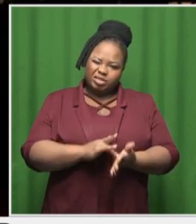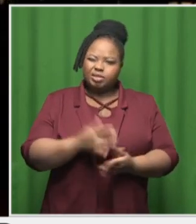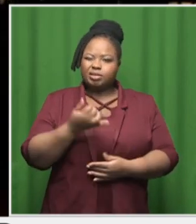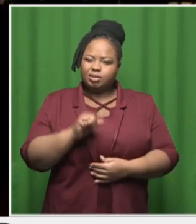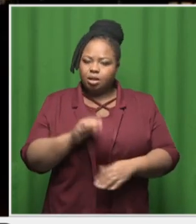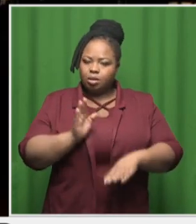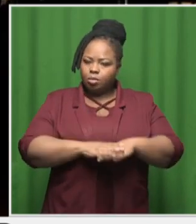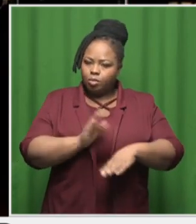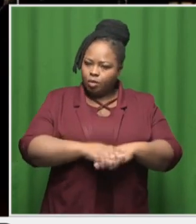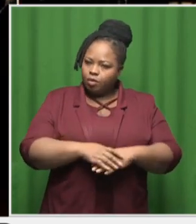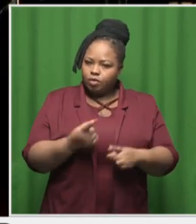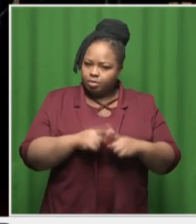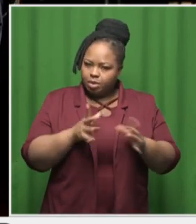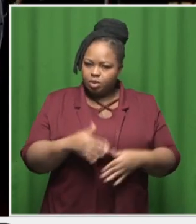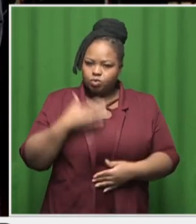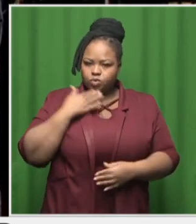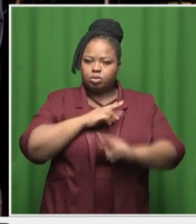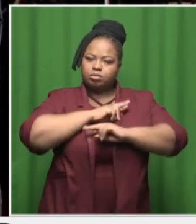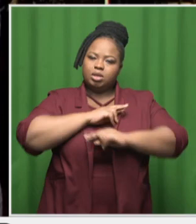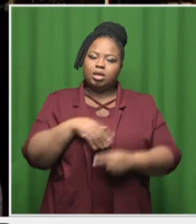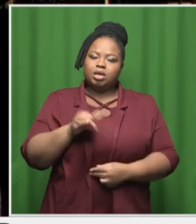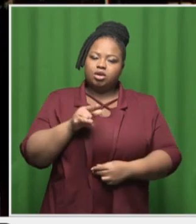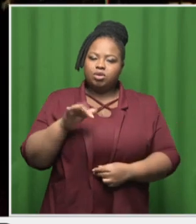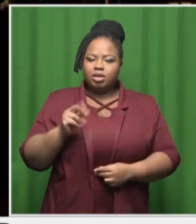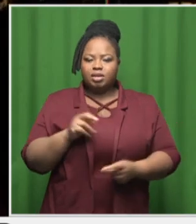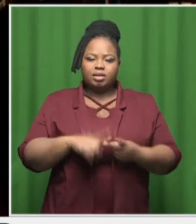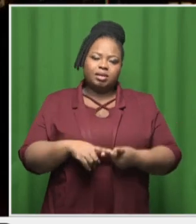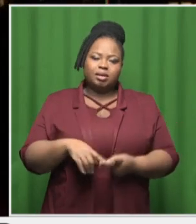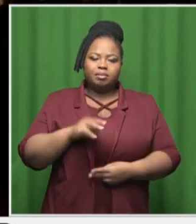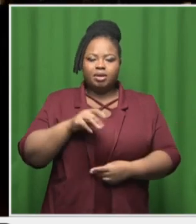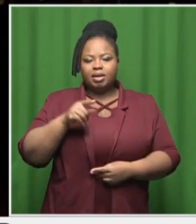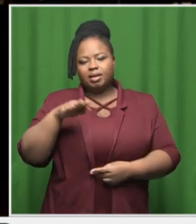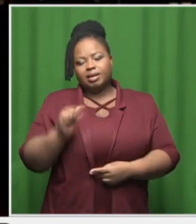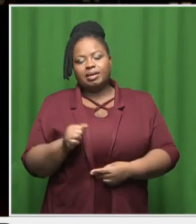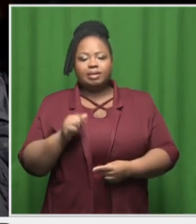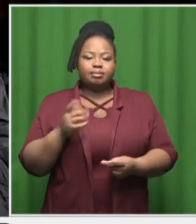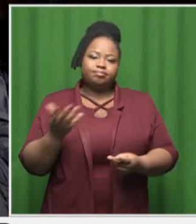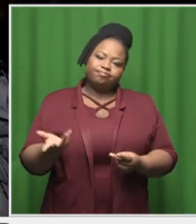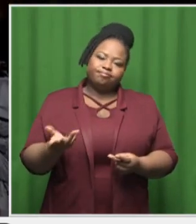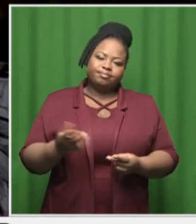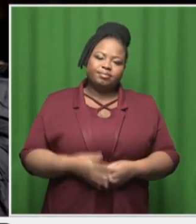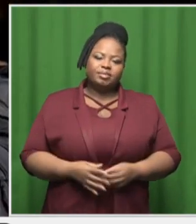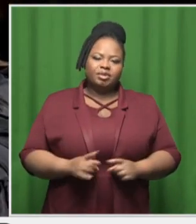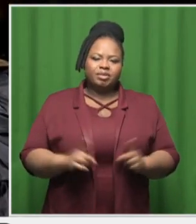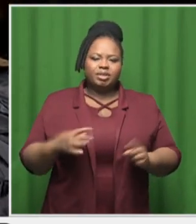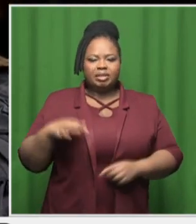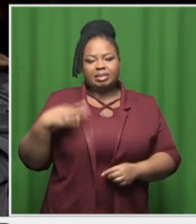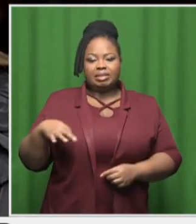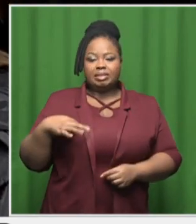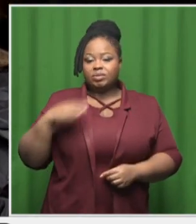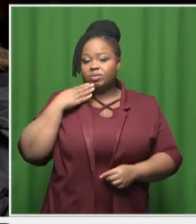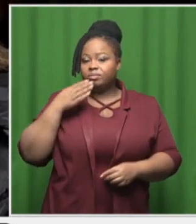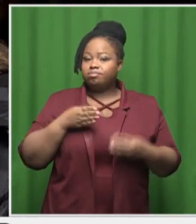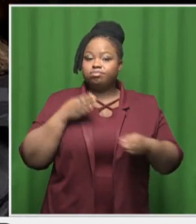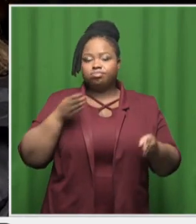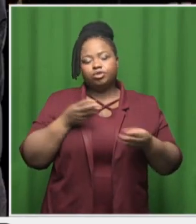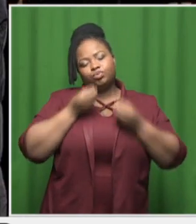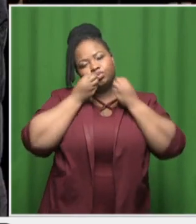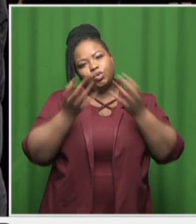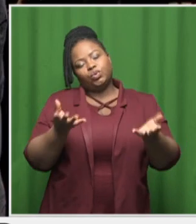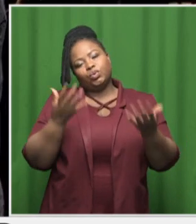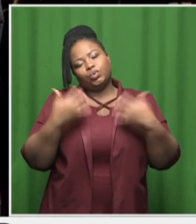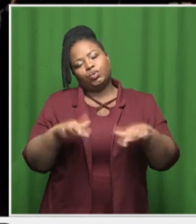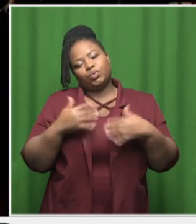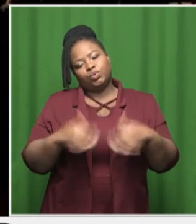fill for players who have retired, like Erin Berger, like Marika Holthausen. But the girls coming through, absolutely